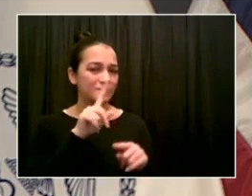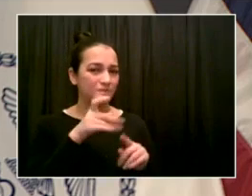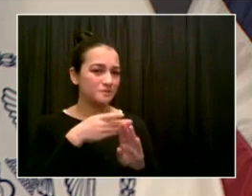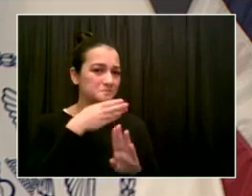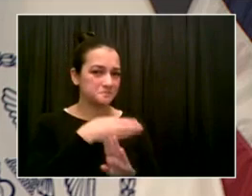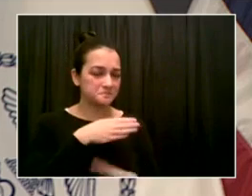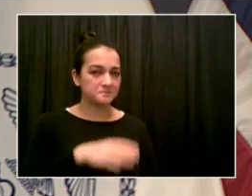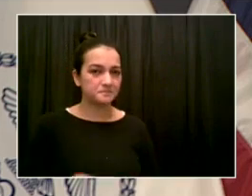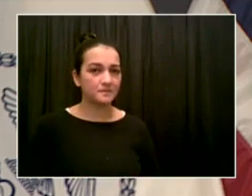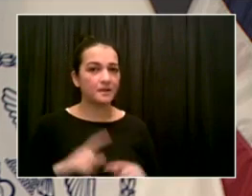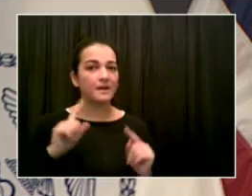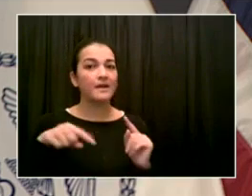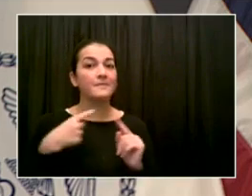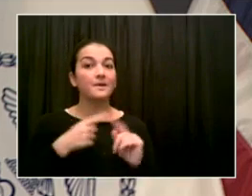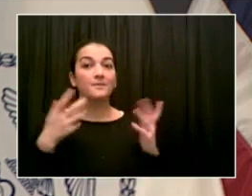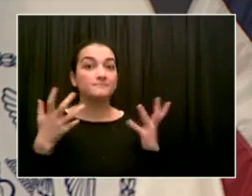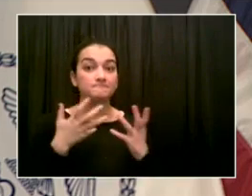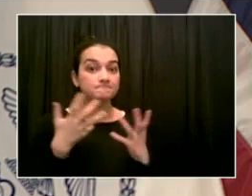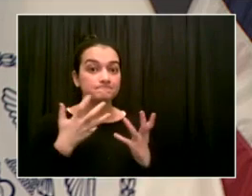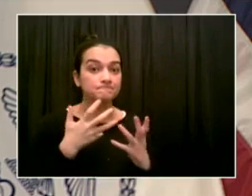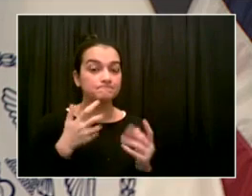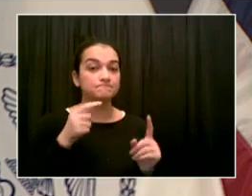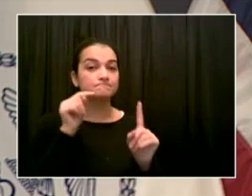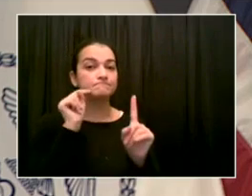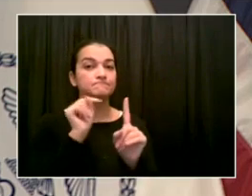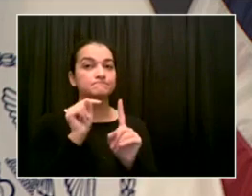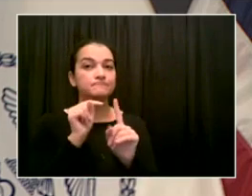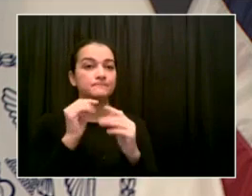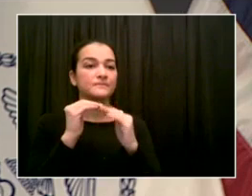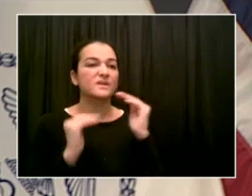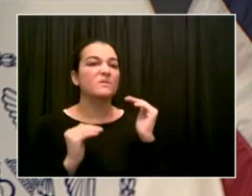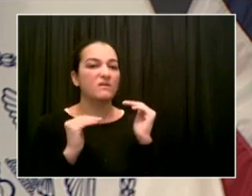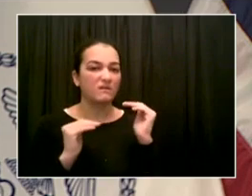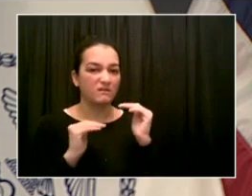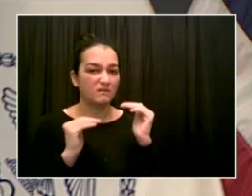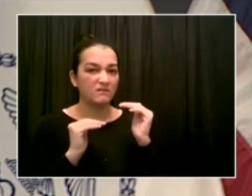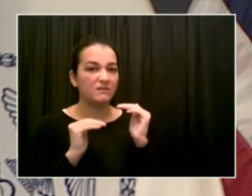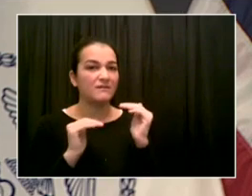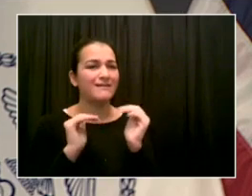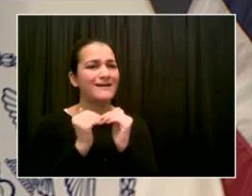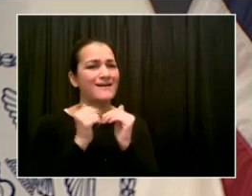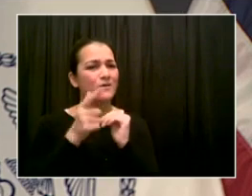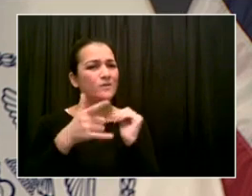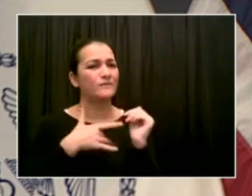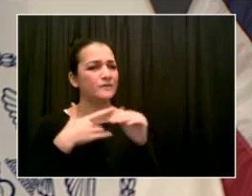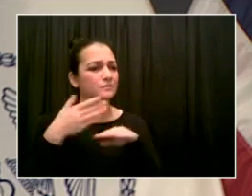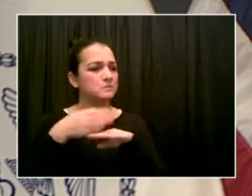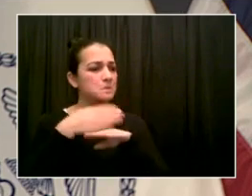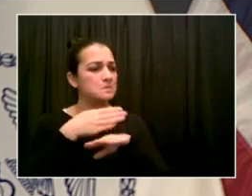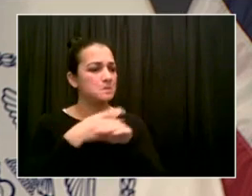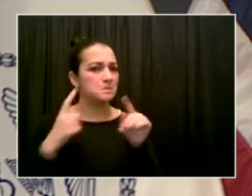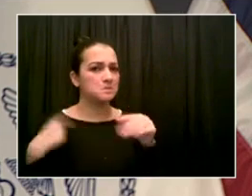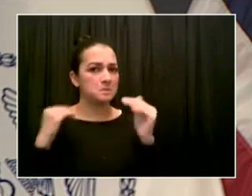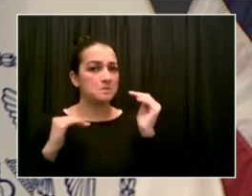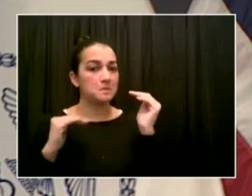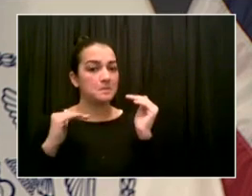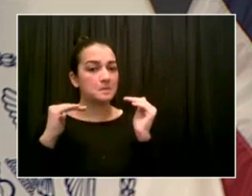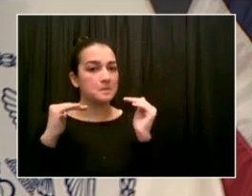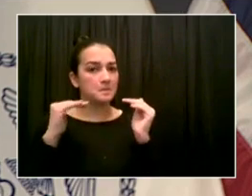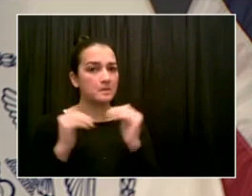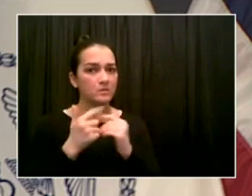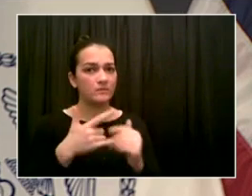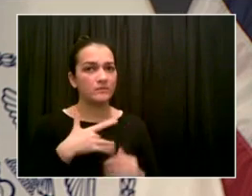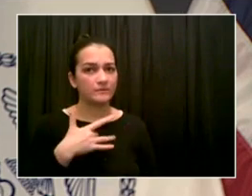reduce inequality. Of the policies that you've initiated, which of those would you say had